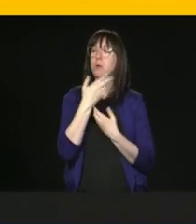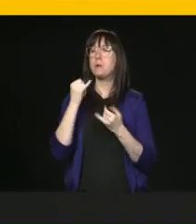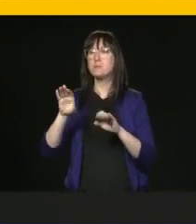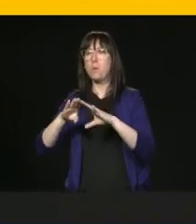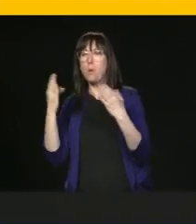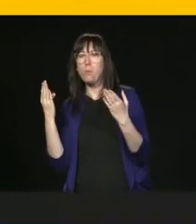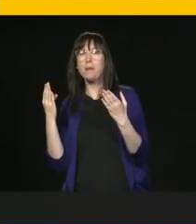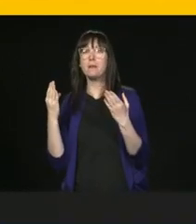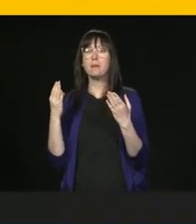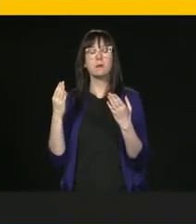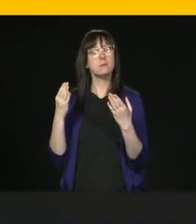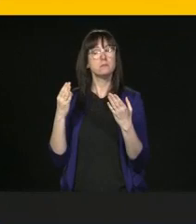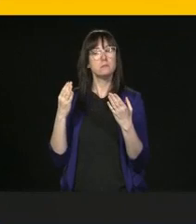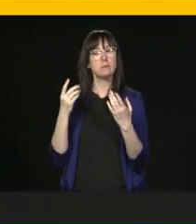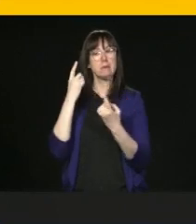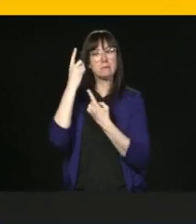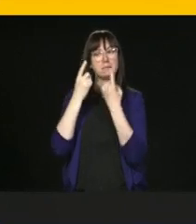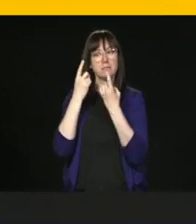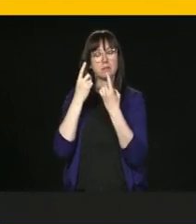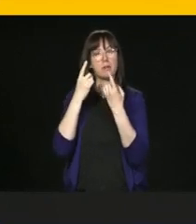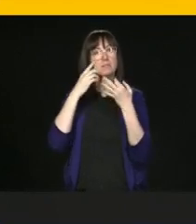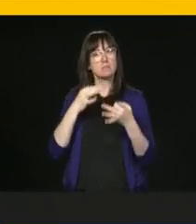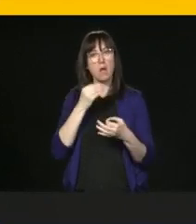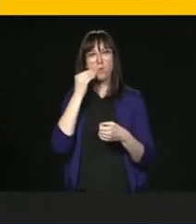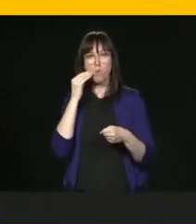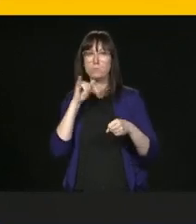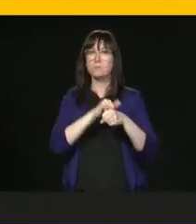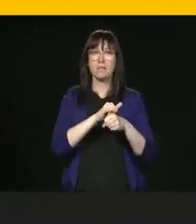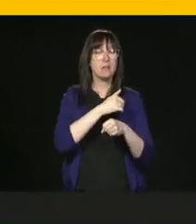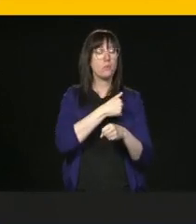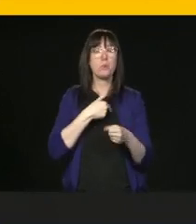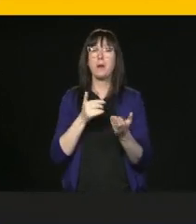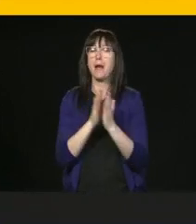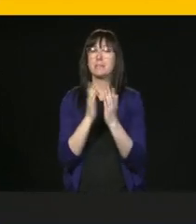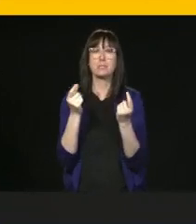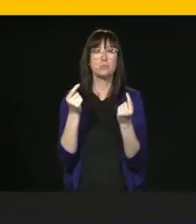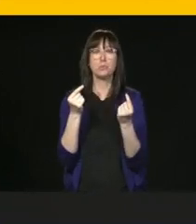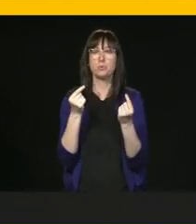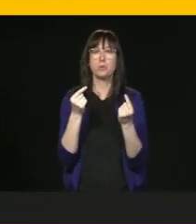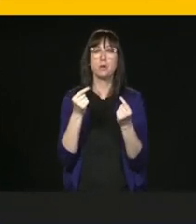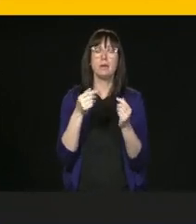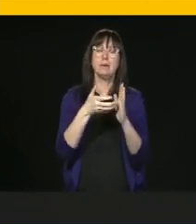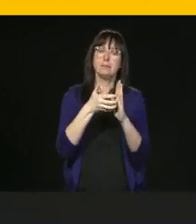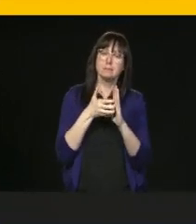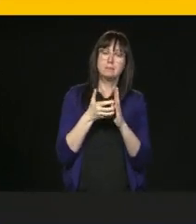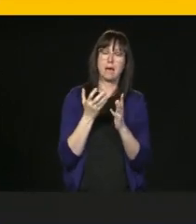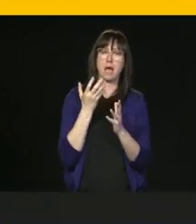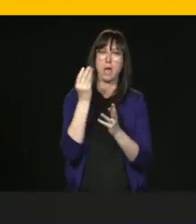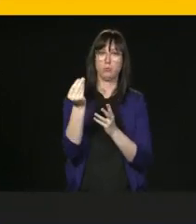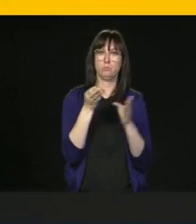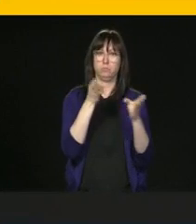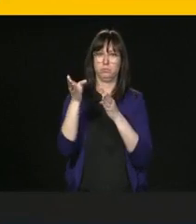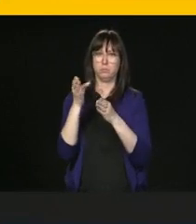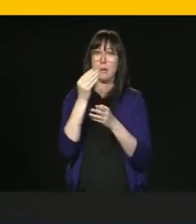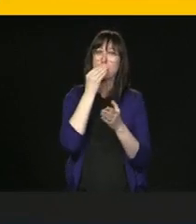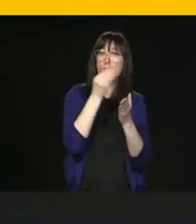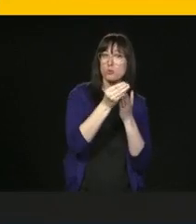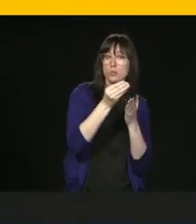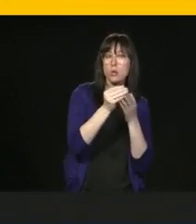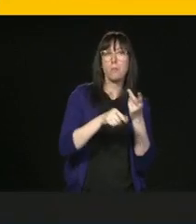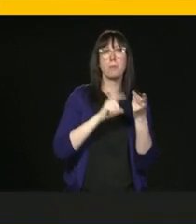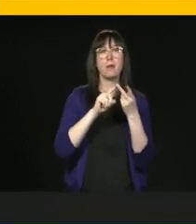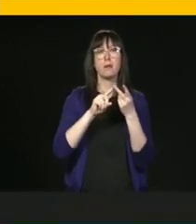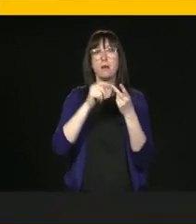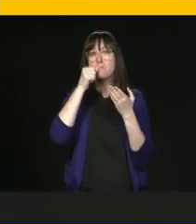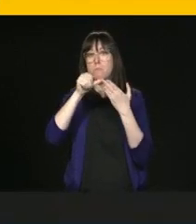home. We are asking Canadians really to conduct only essential business, going to the grocery store, going to the post office, going to the